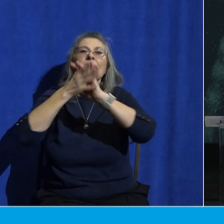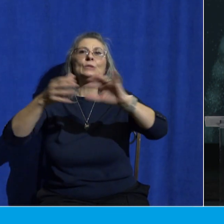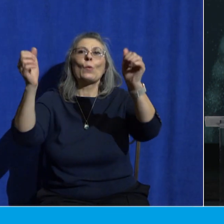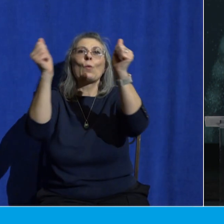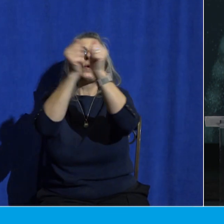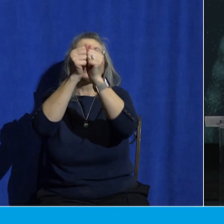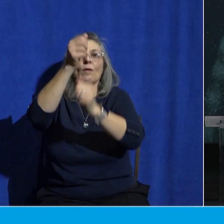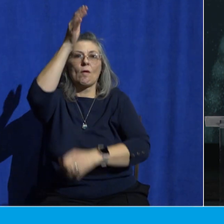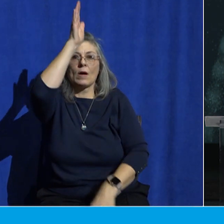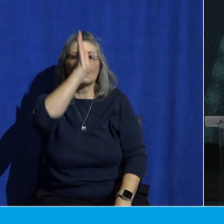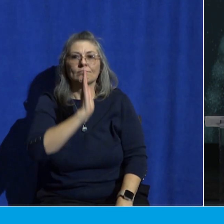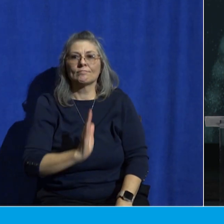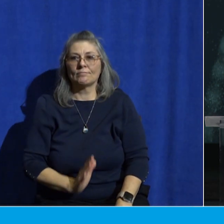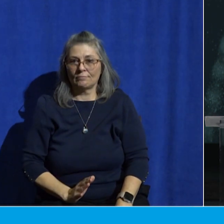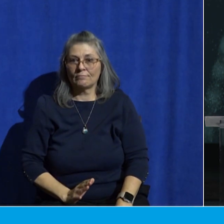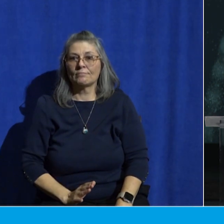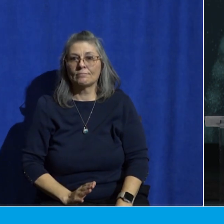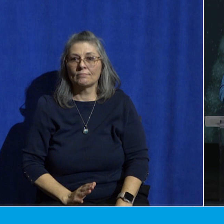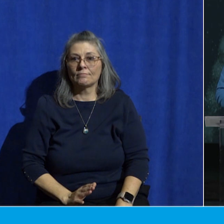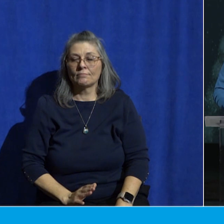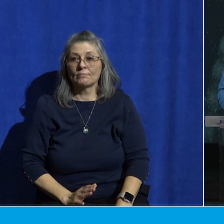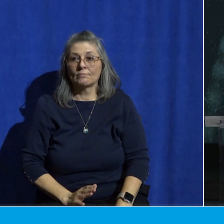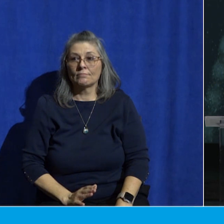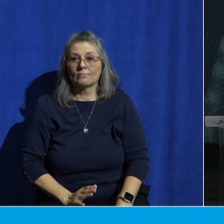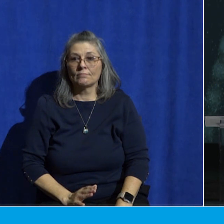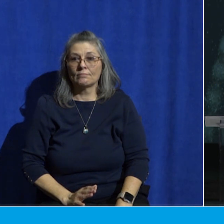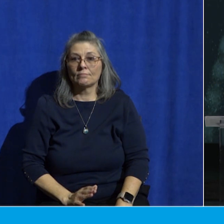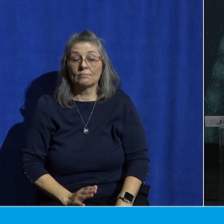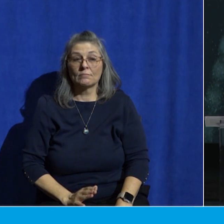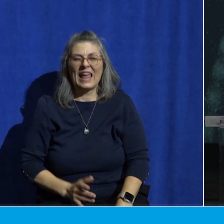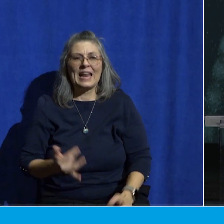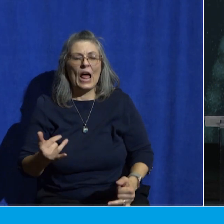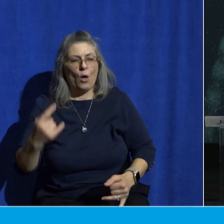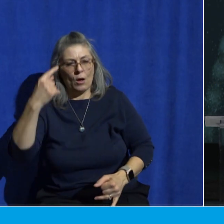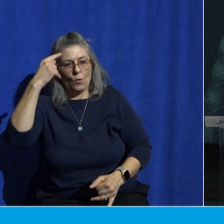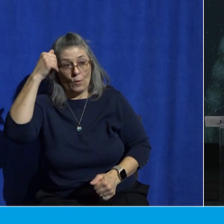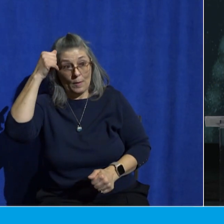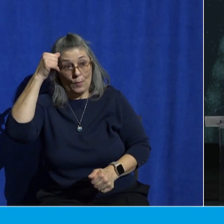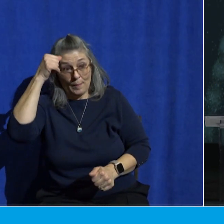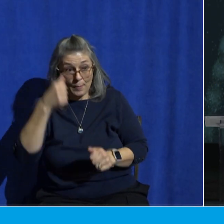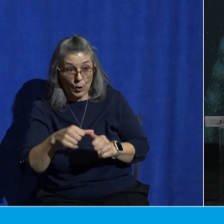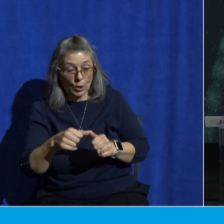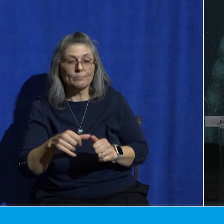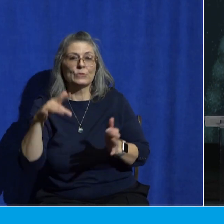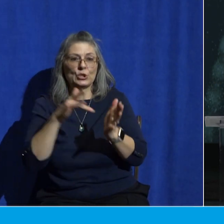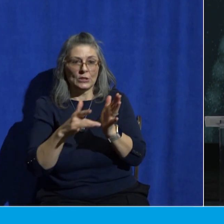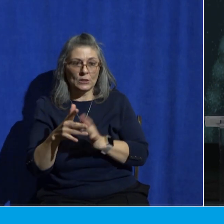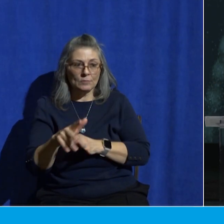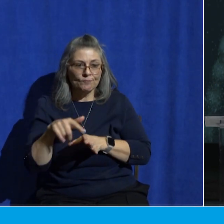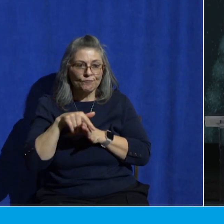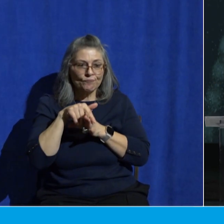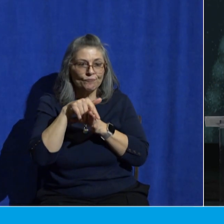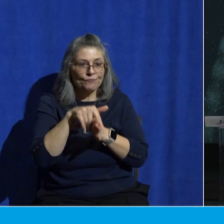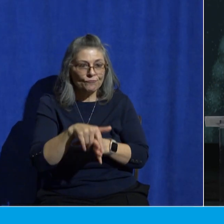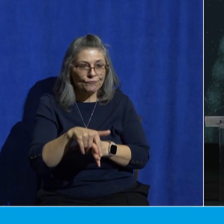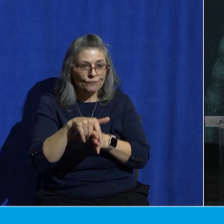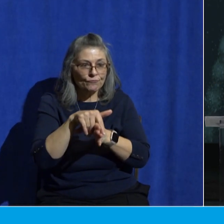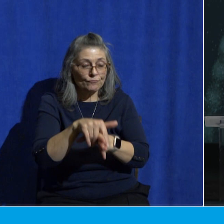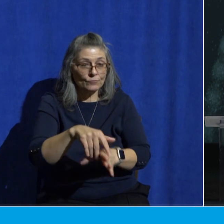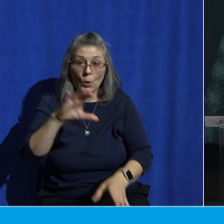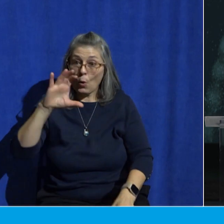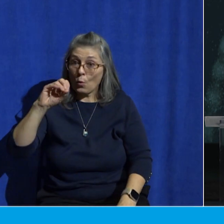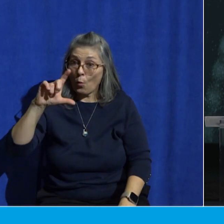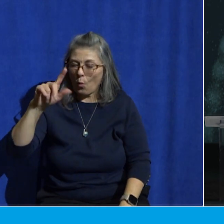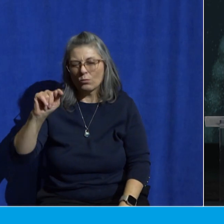Amen. Now, come back to this picture of Jesus riding on a